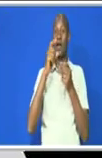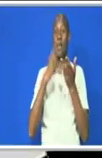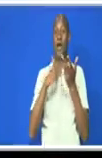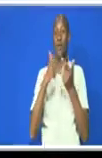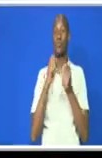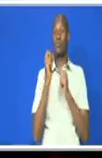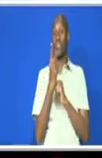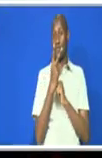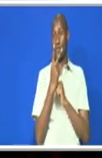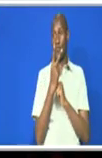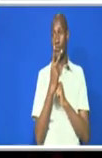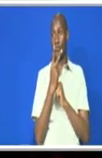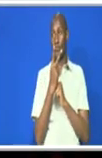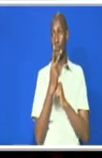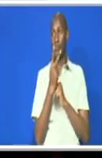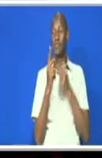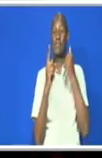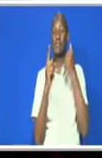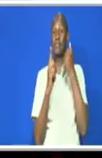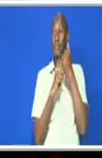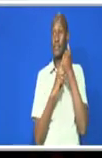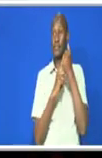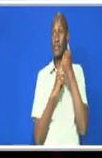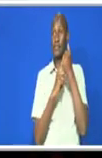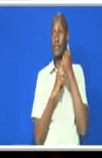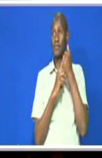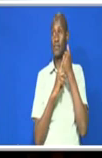to 12. 6,